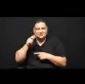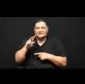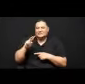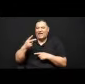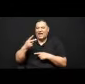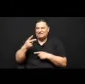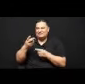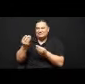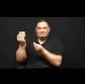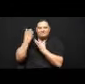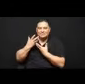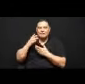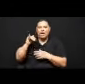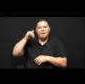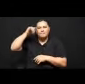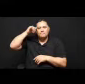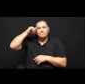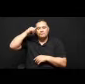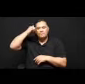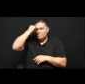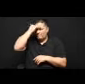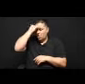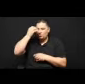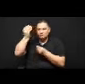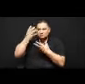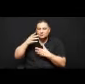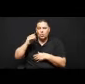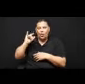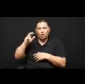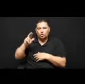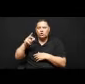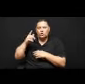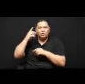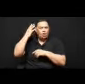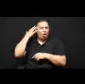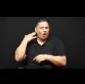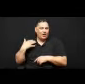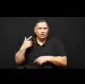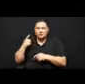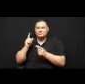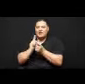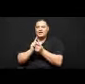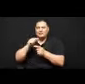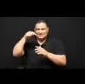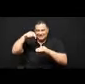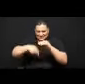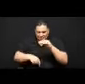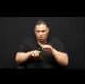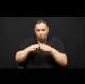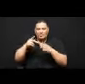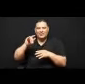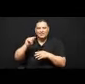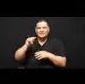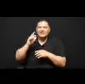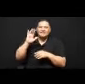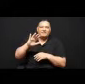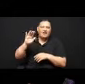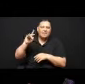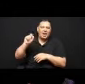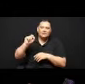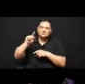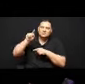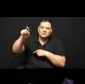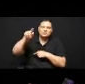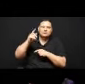long hair who met him deep in the belly of an open pit 55 miles out Jungle Road at the Hard Rock Highcroft